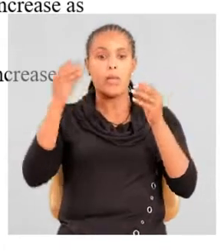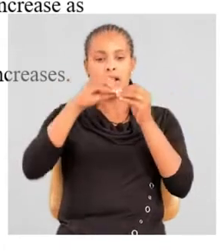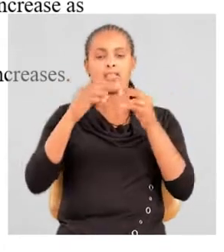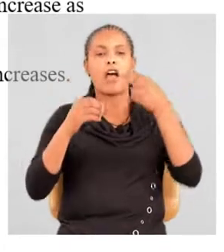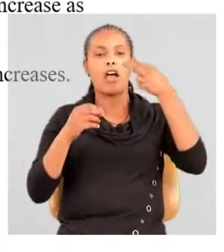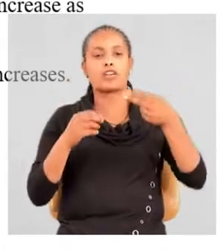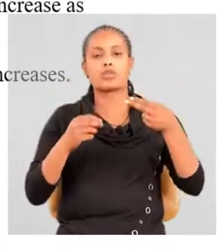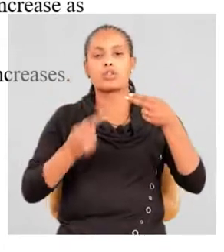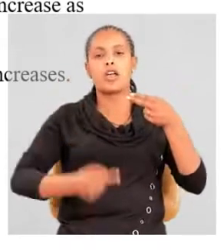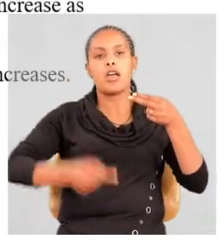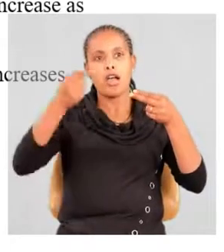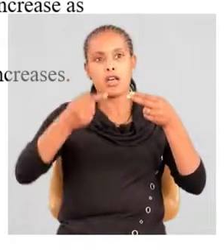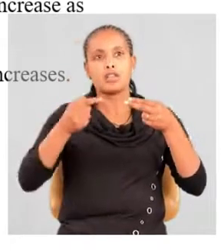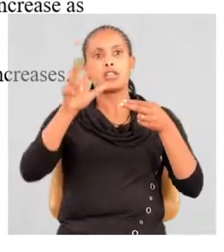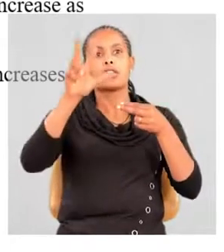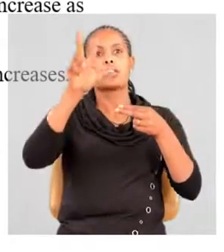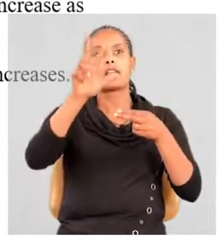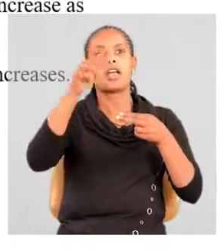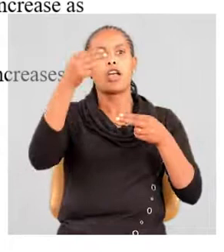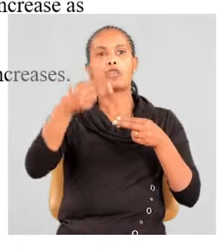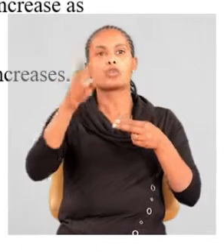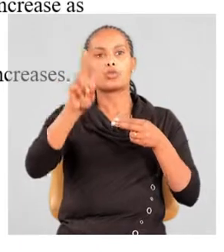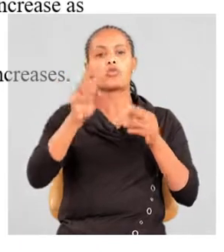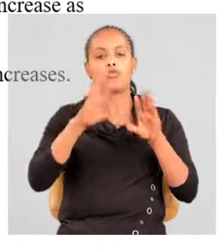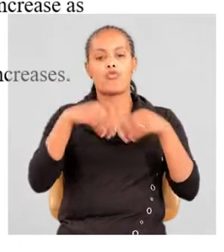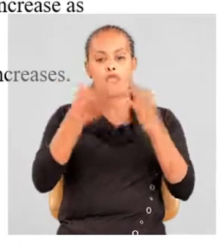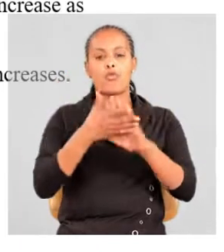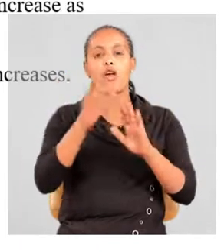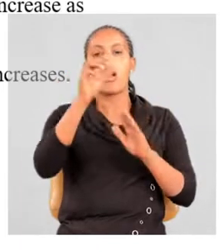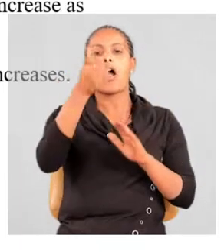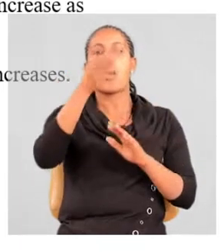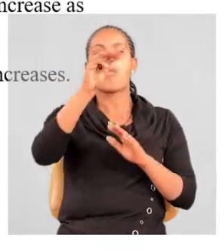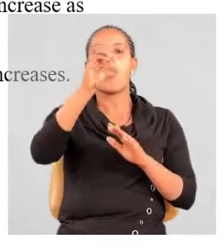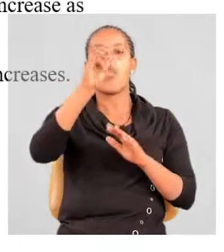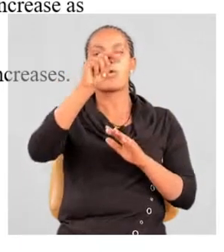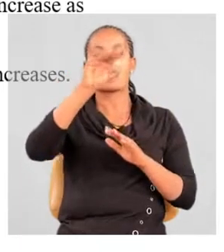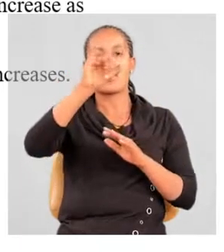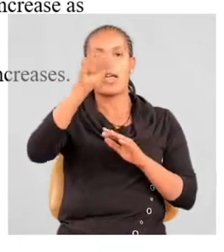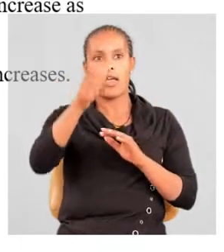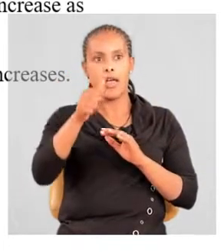gas, 3H2 gas to form ammonia,